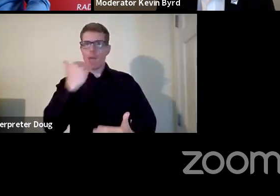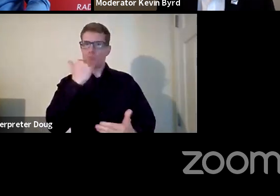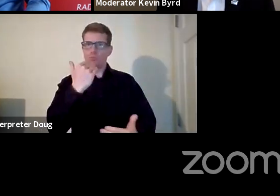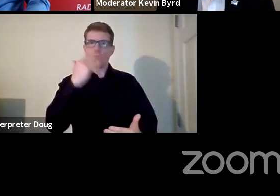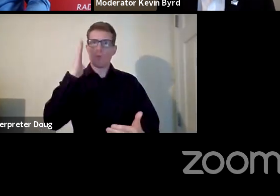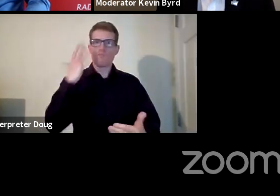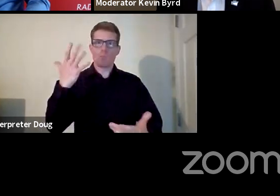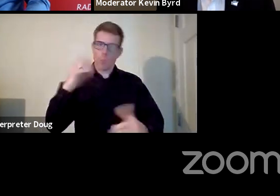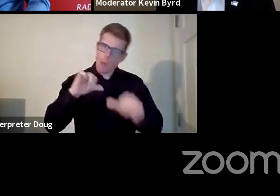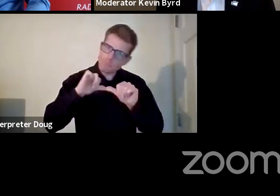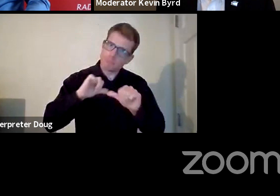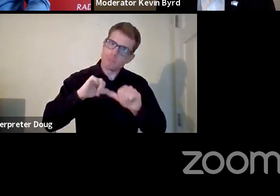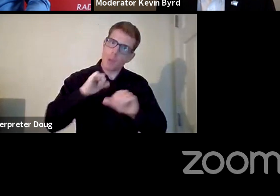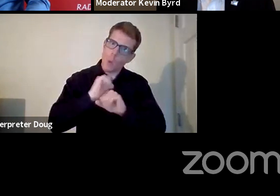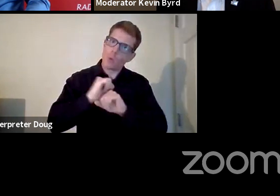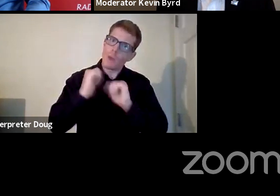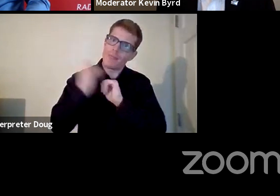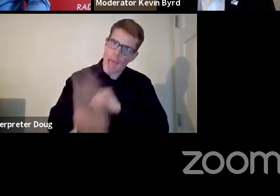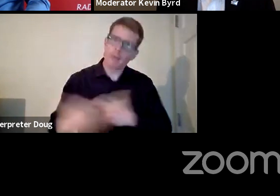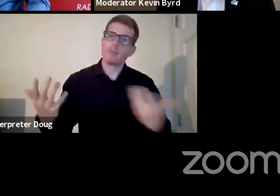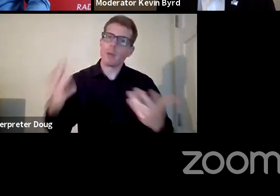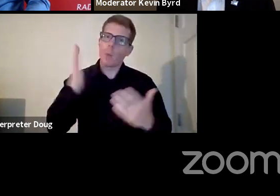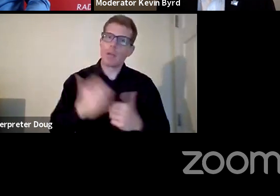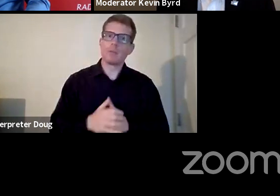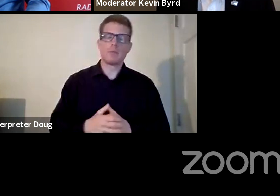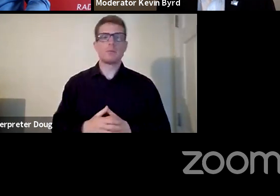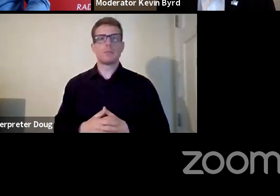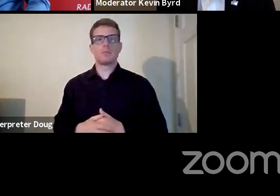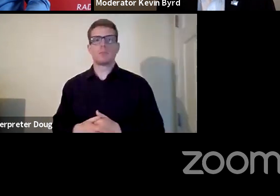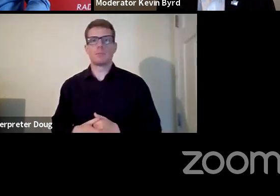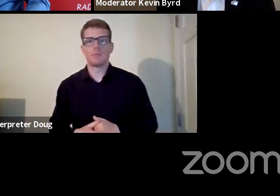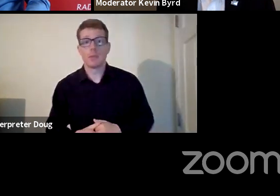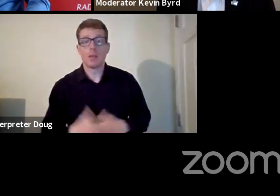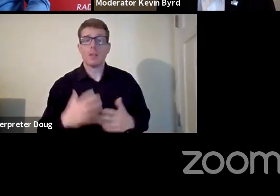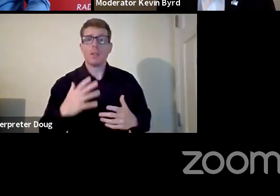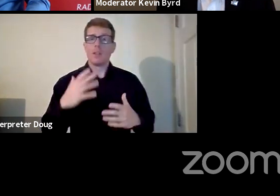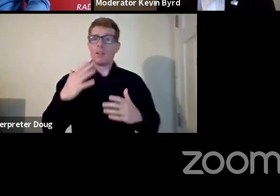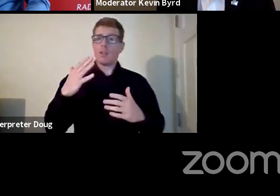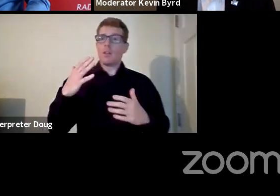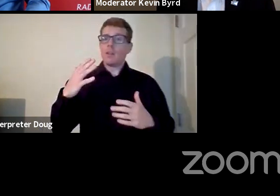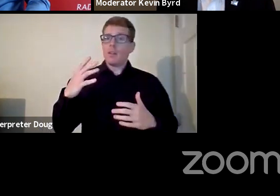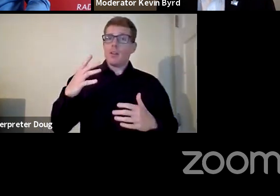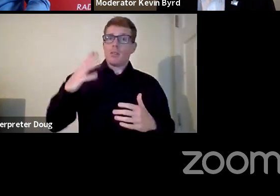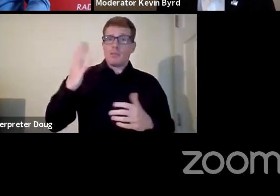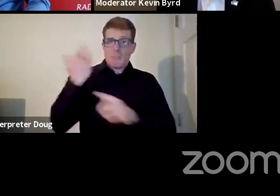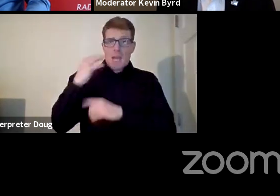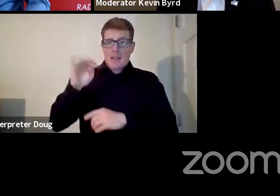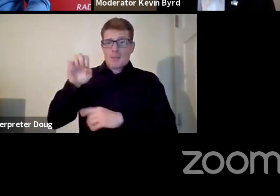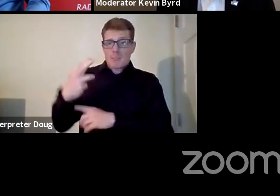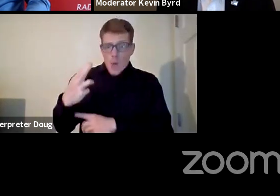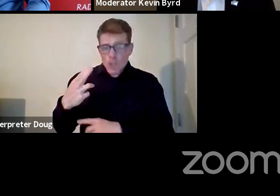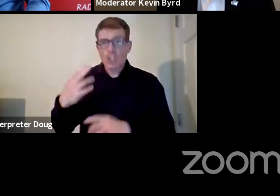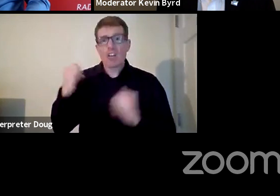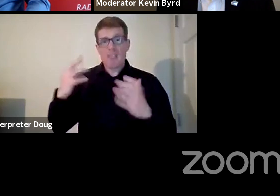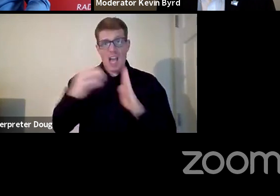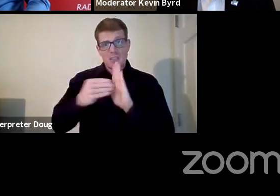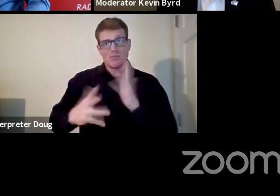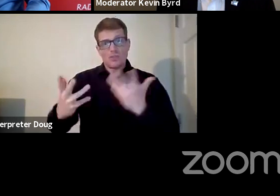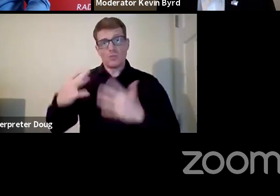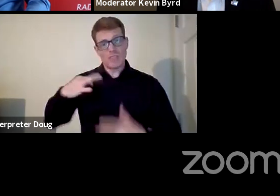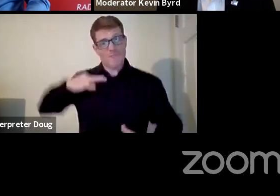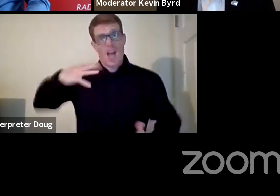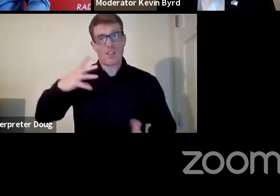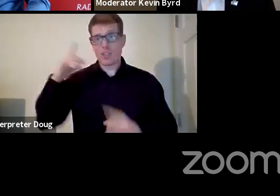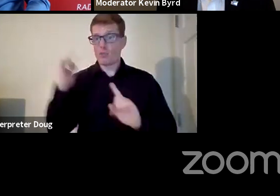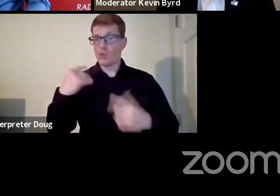was students voluntarily went into either isolation or quarantine, self-quarantine. They worked with the local